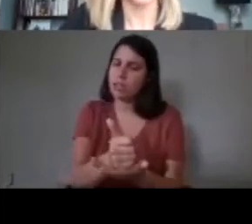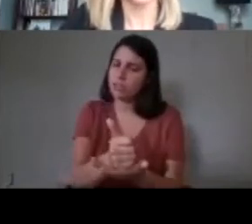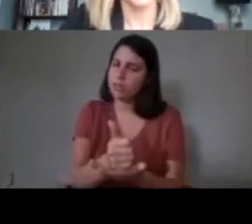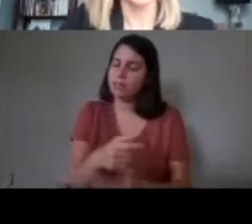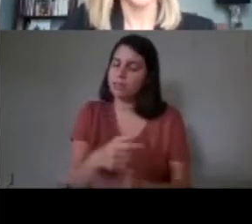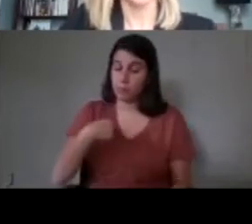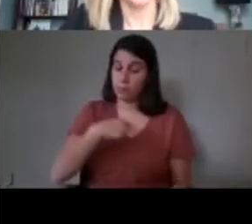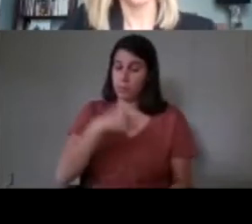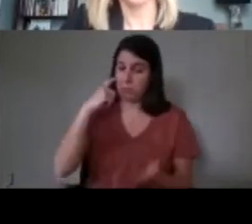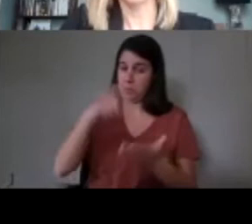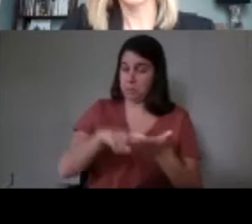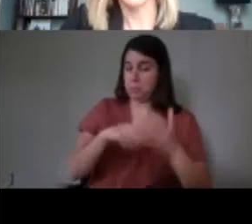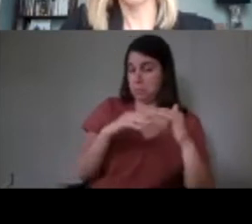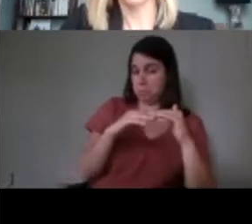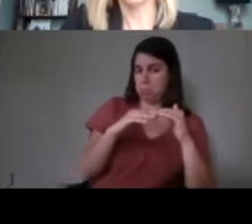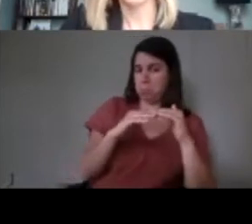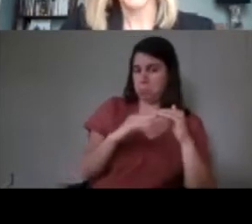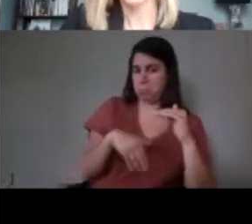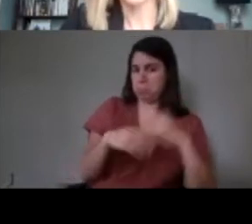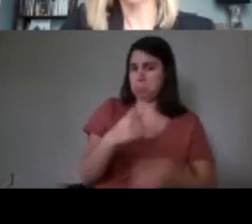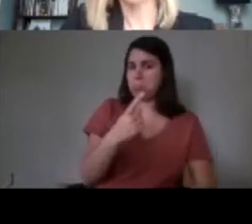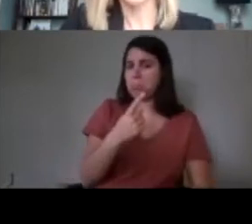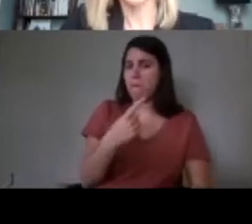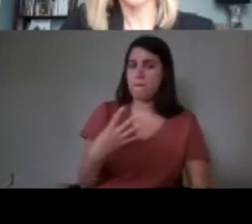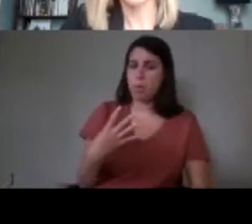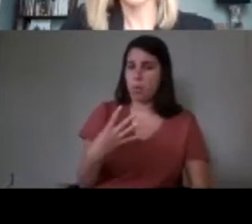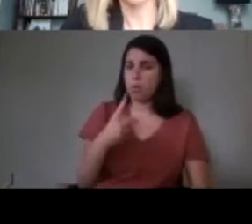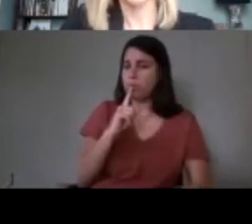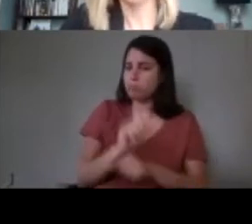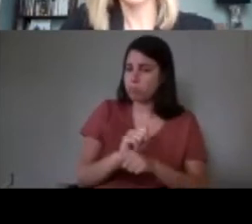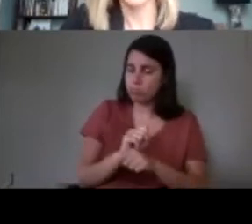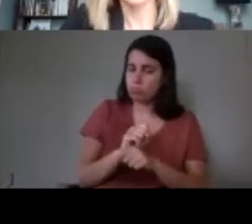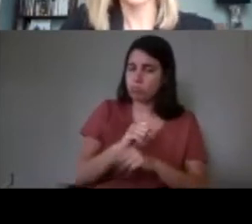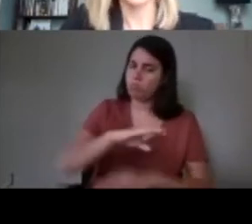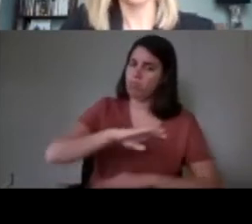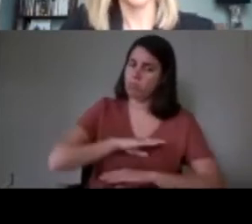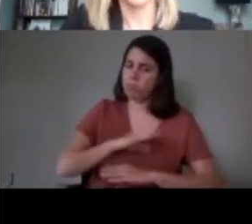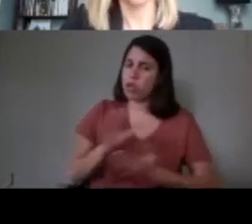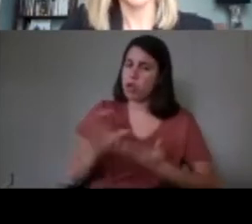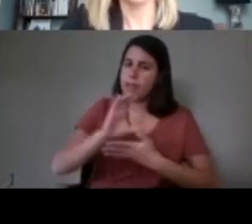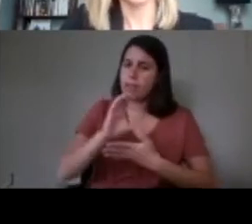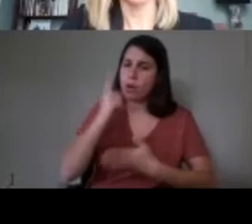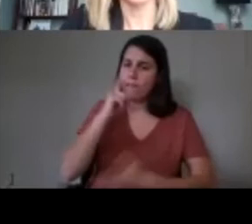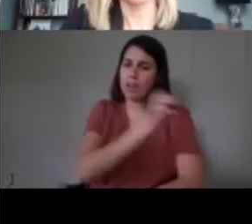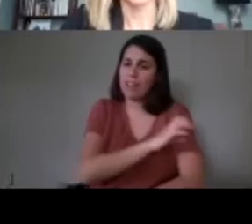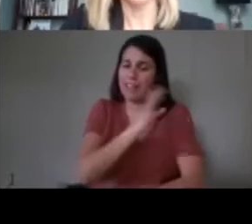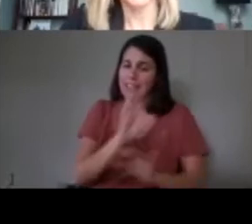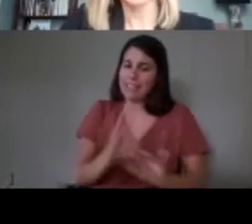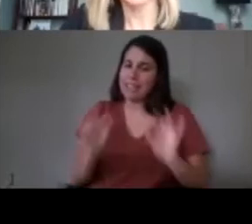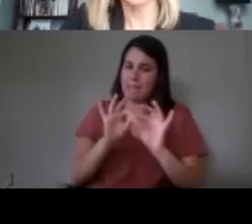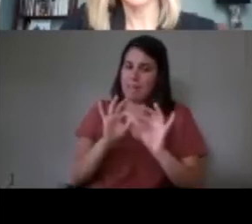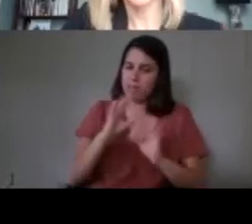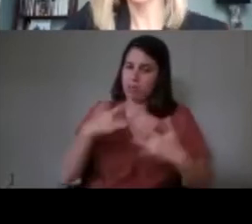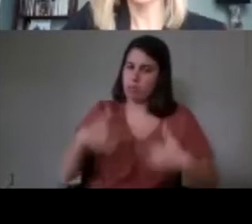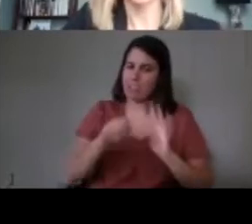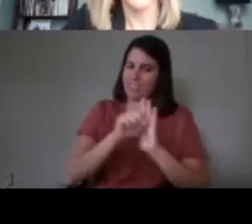less than a quarter of the sample actually reached the criteria for clinically significant depressive symptoms based